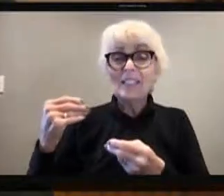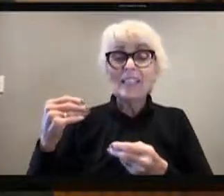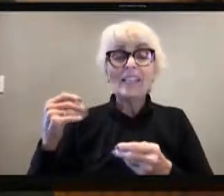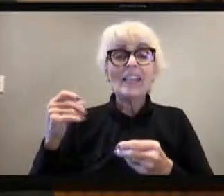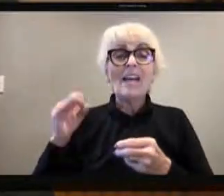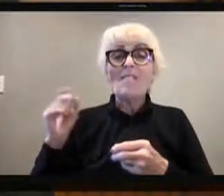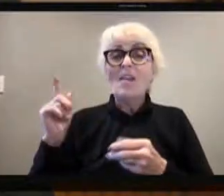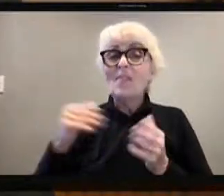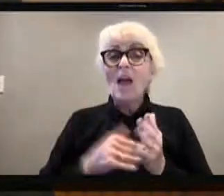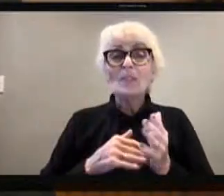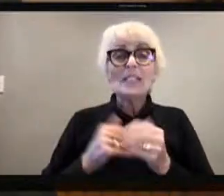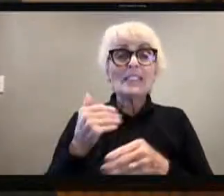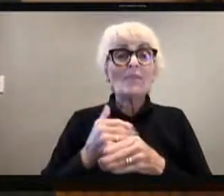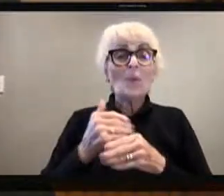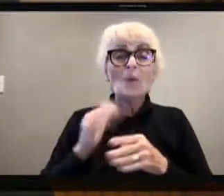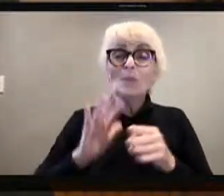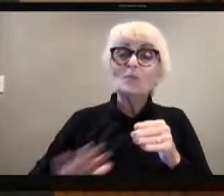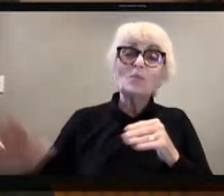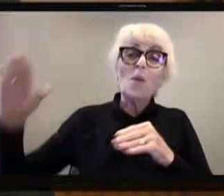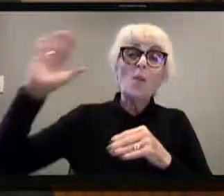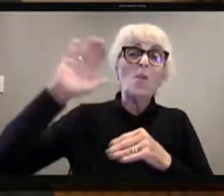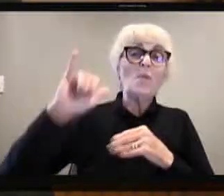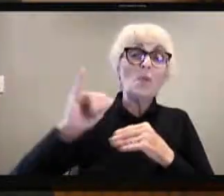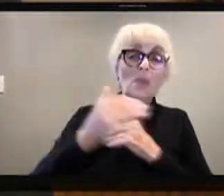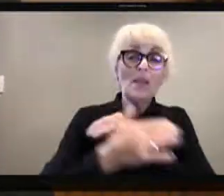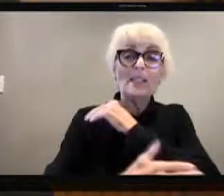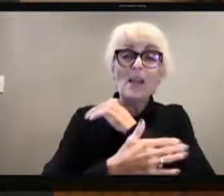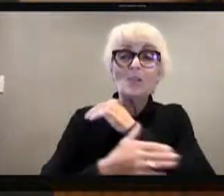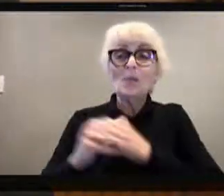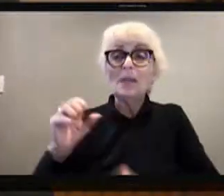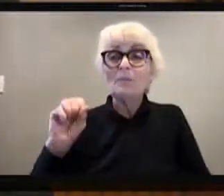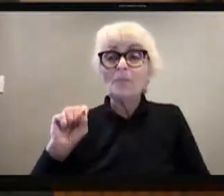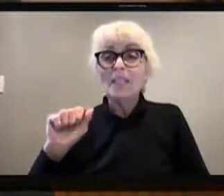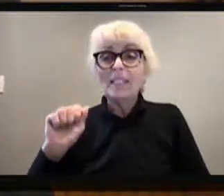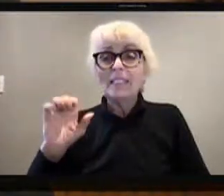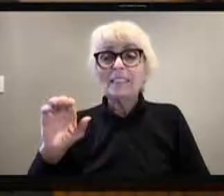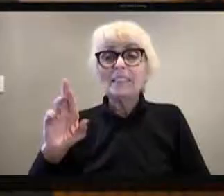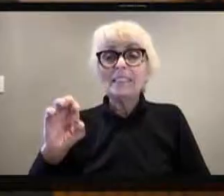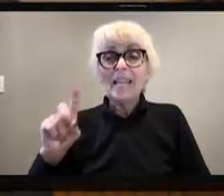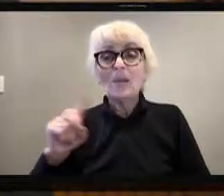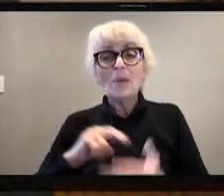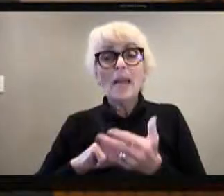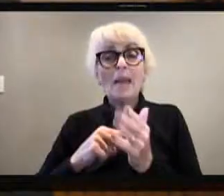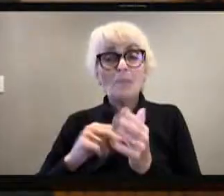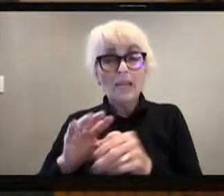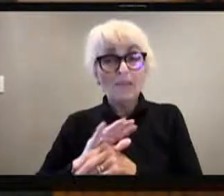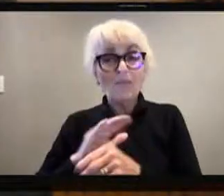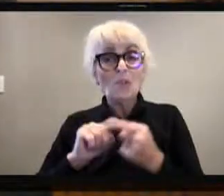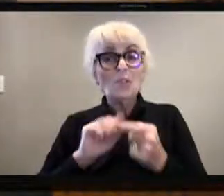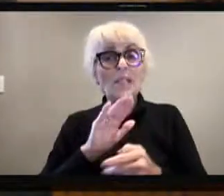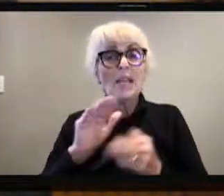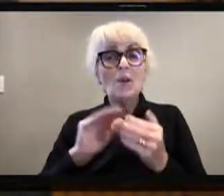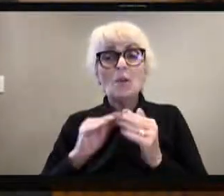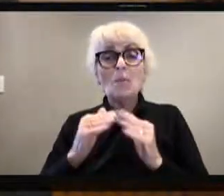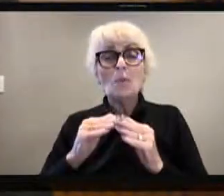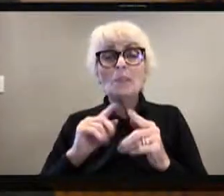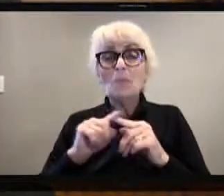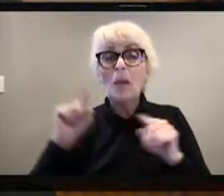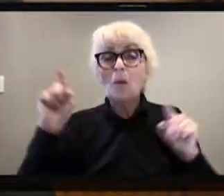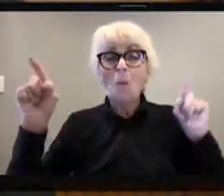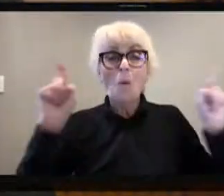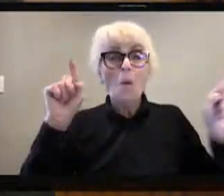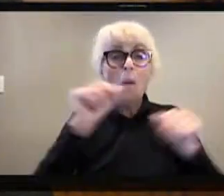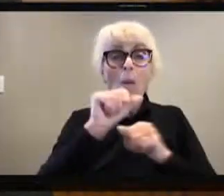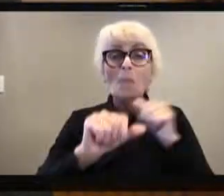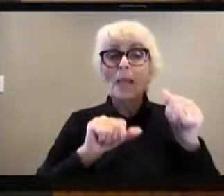places throughout the country that are sacred and deeply meaningful to their communities, but are places that most people